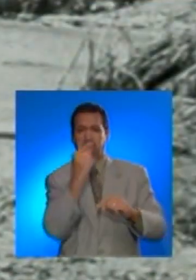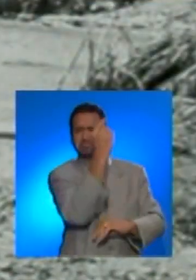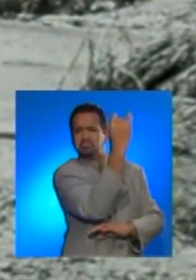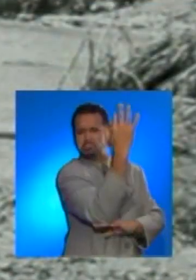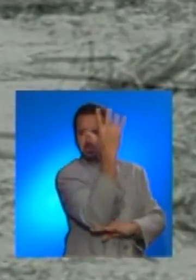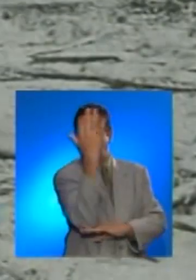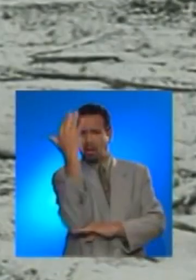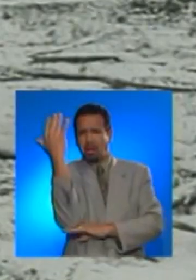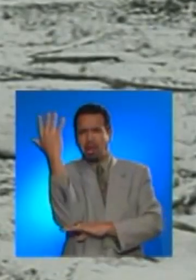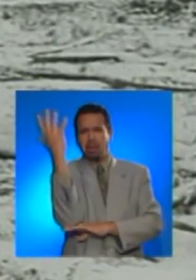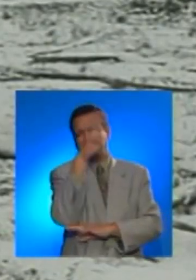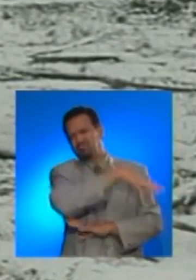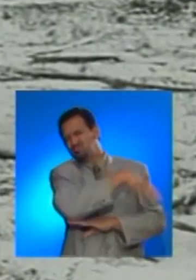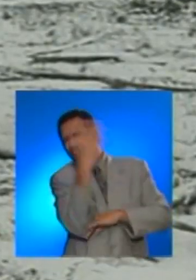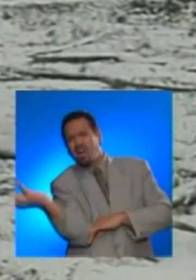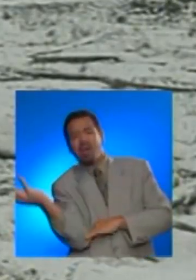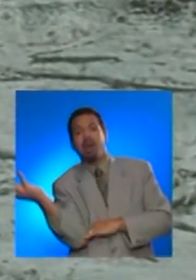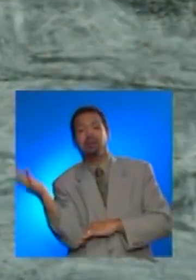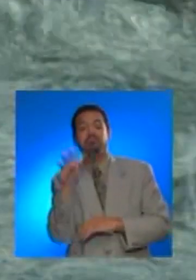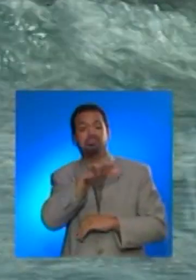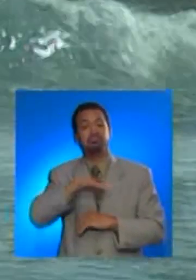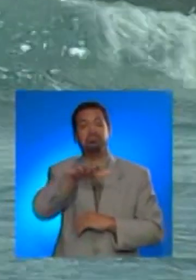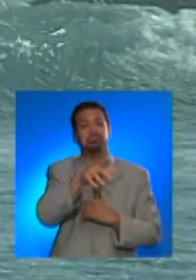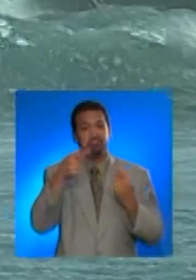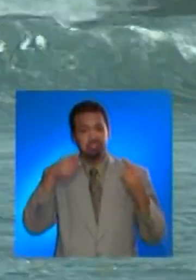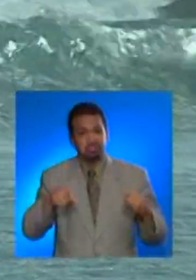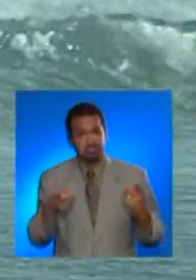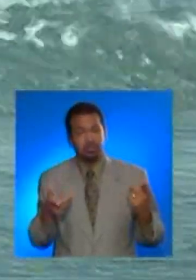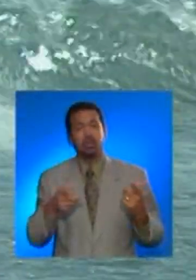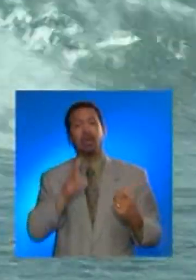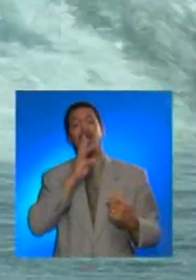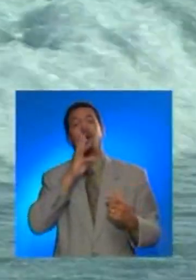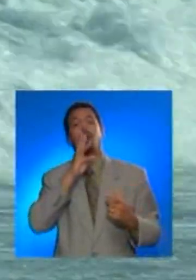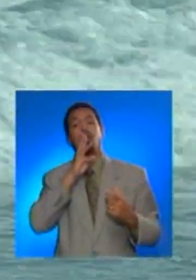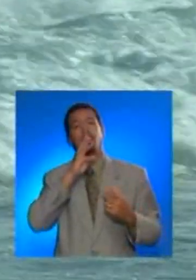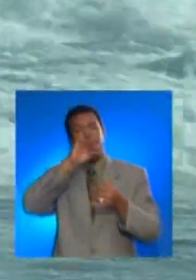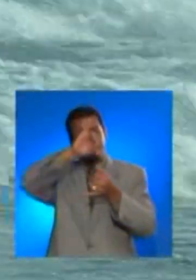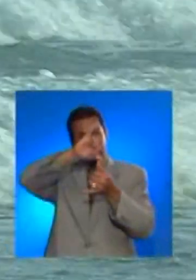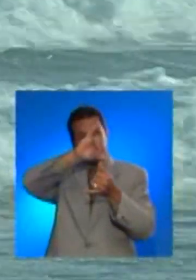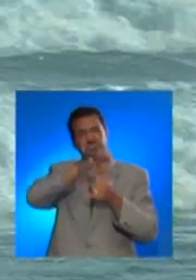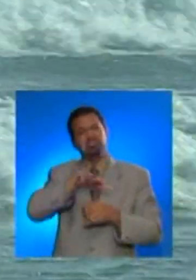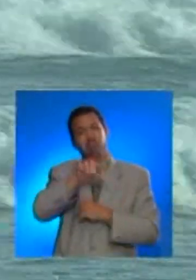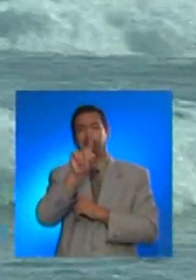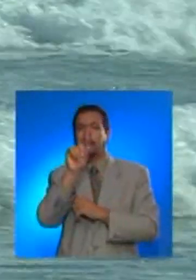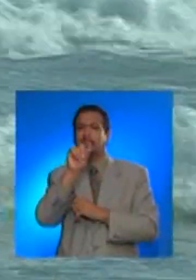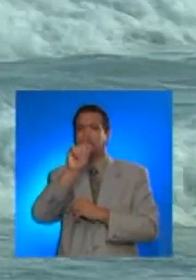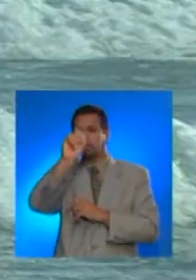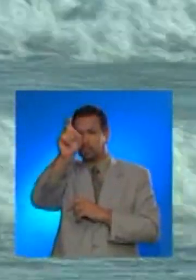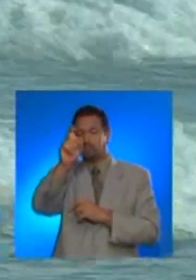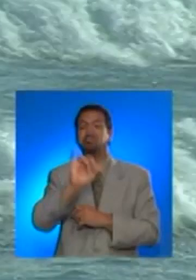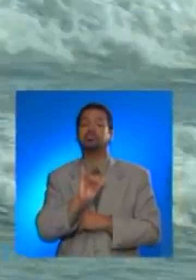of palm trees were uprooted. Here, it is calculated that the waves were up to 20 feet high.